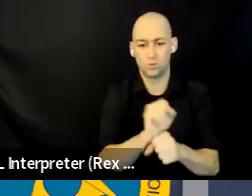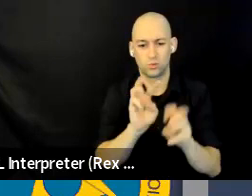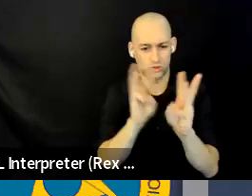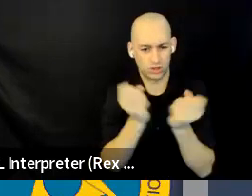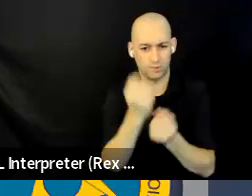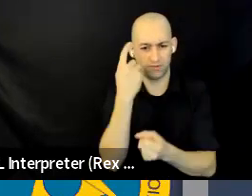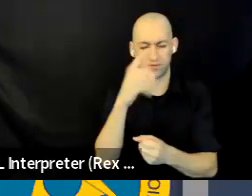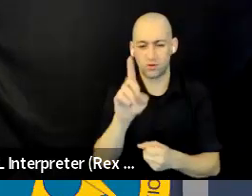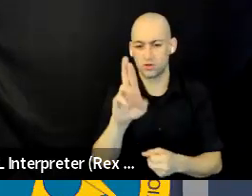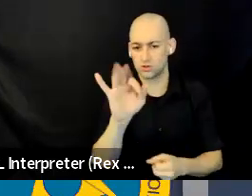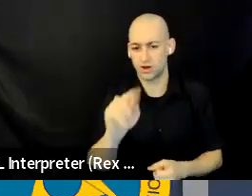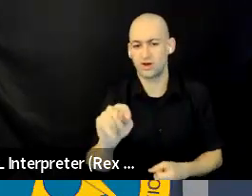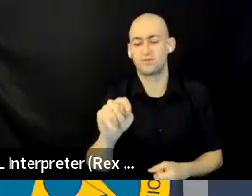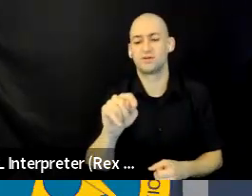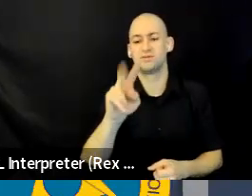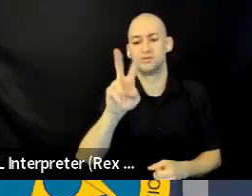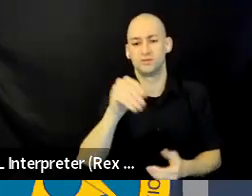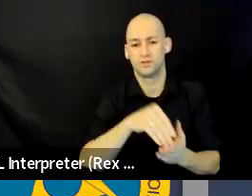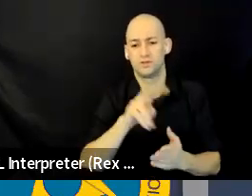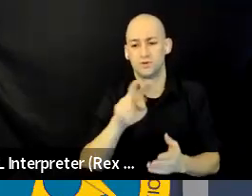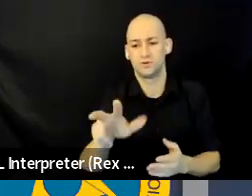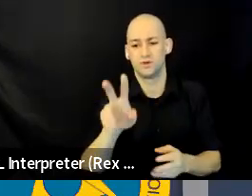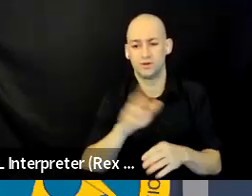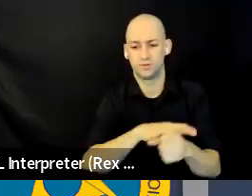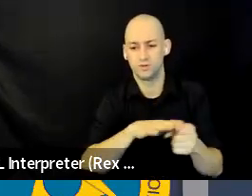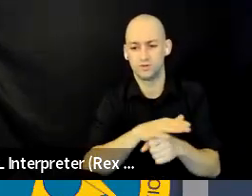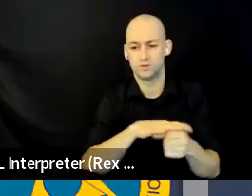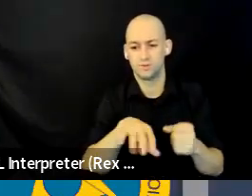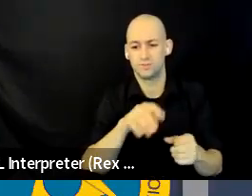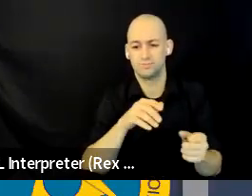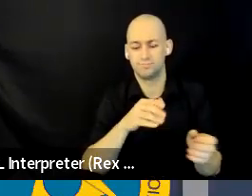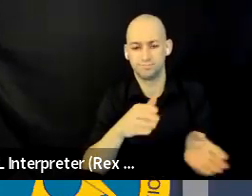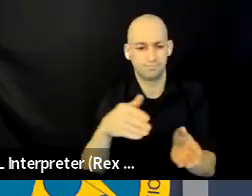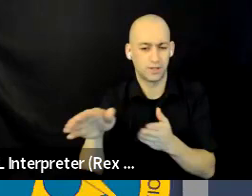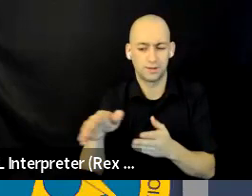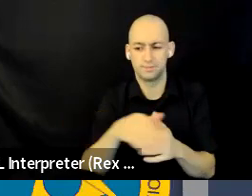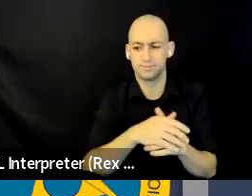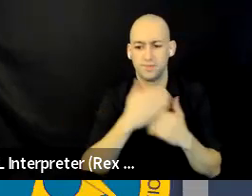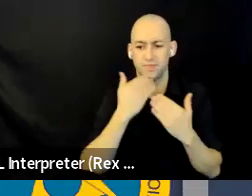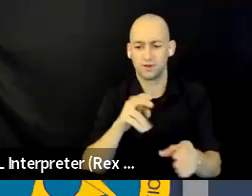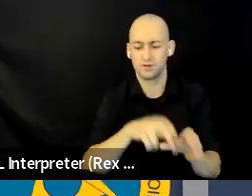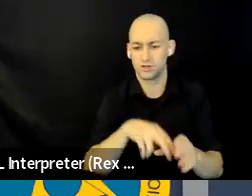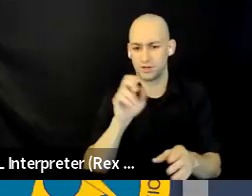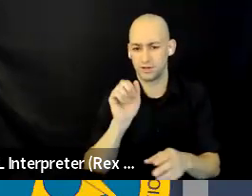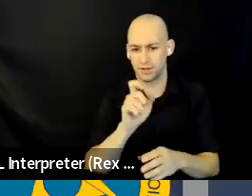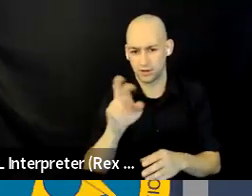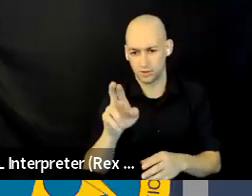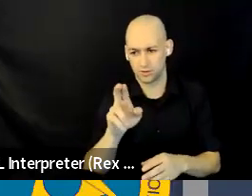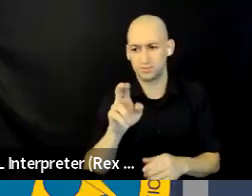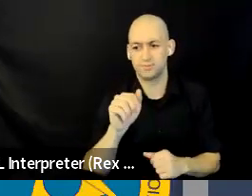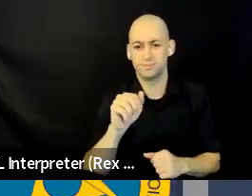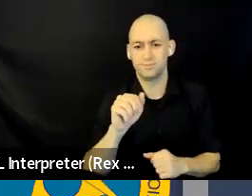2024 Regional Transportation Plan Guidelines. We have Bridget. Thank you, Chair Eager, and good morning, Commissioners. Tab 17